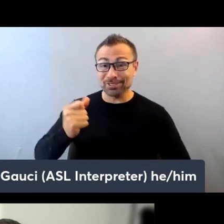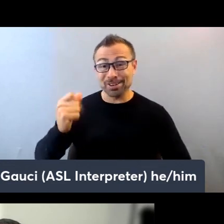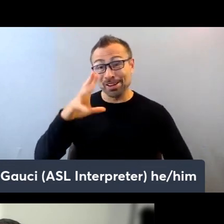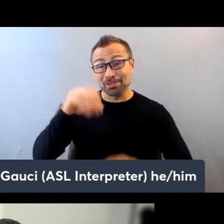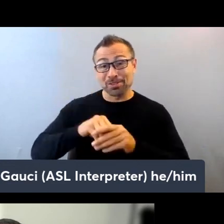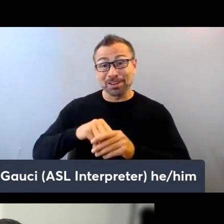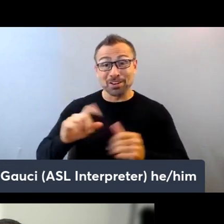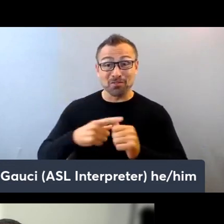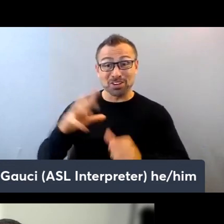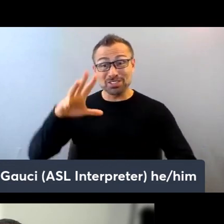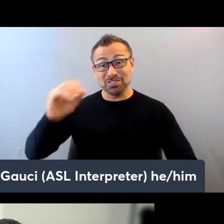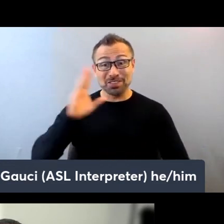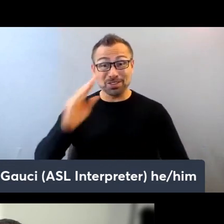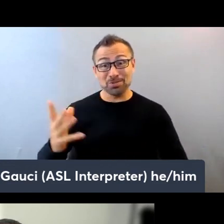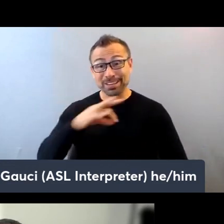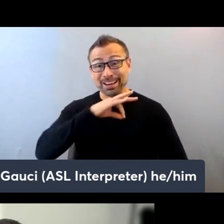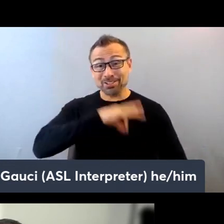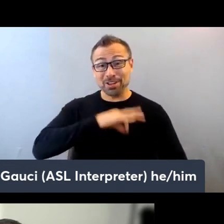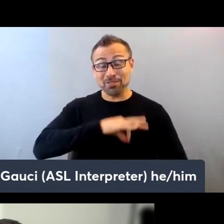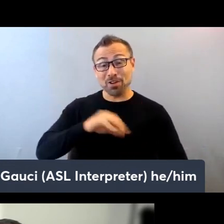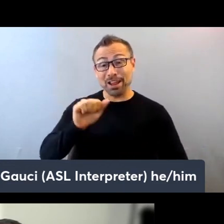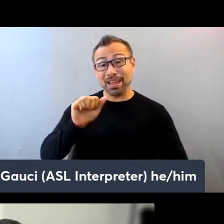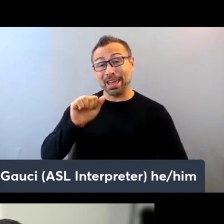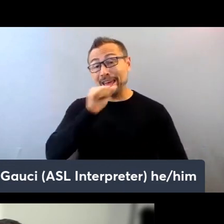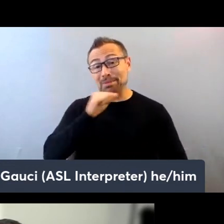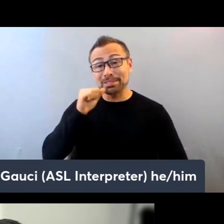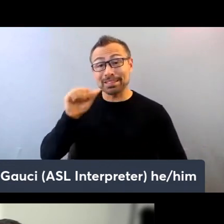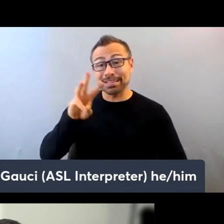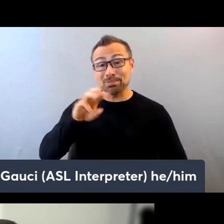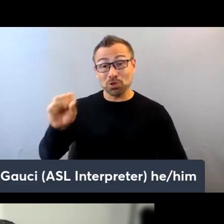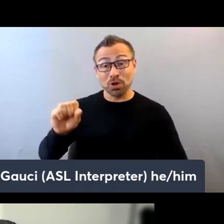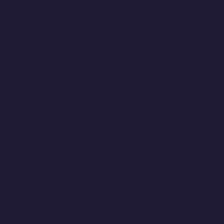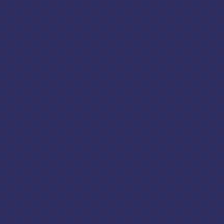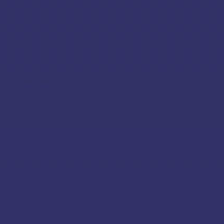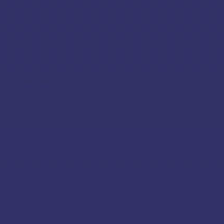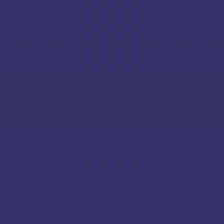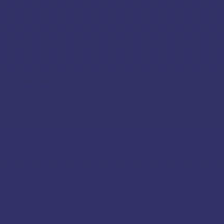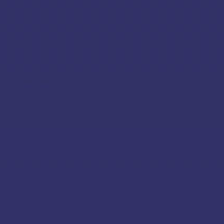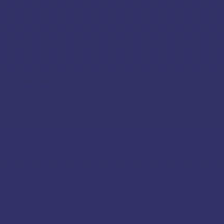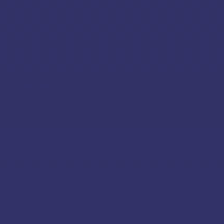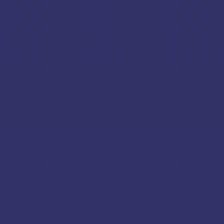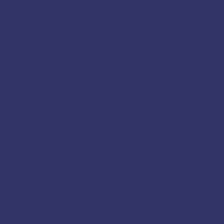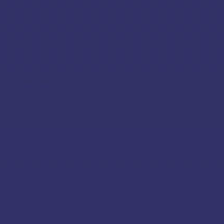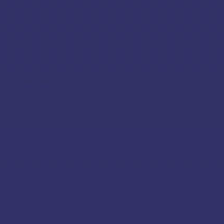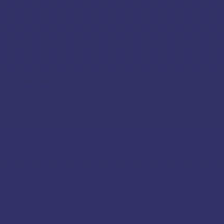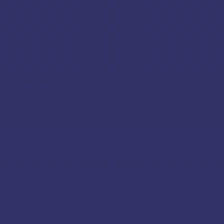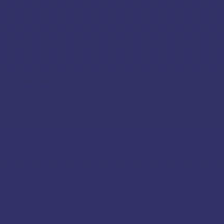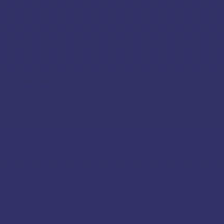worth having a go. And thanks to Court. Thanks to Joe for coming along to talk about